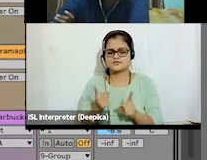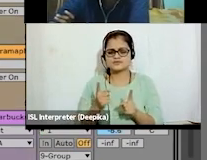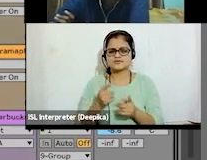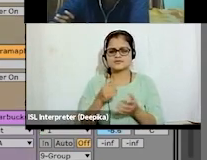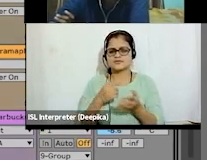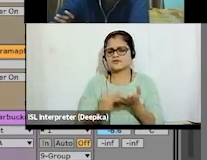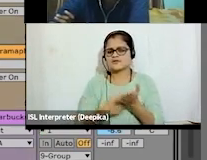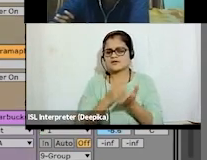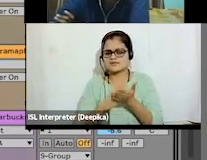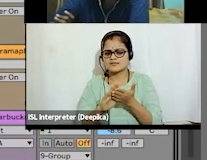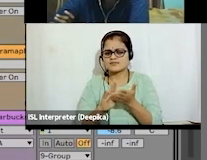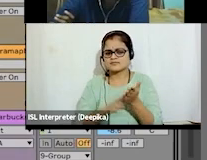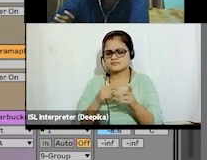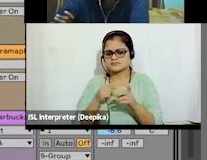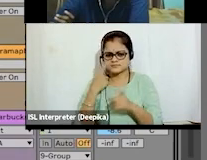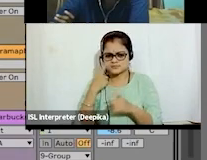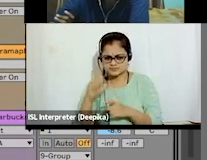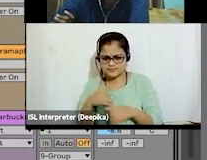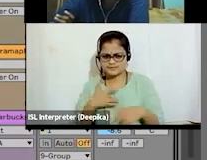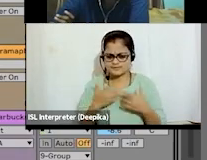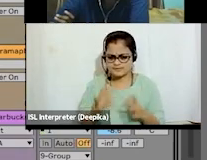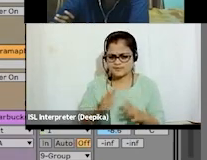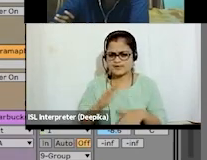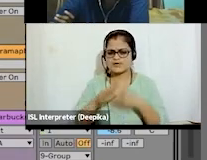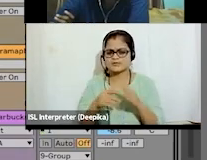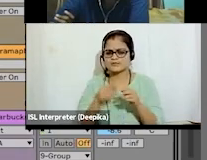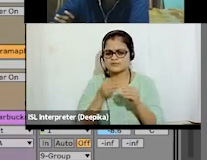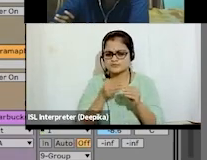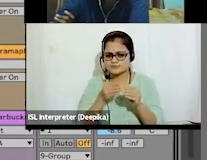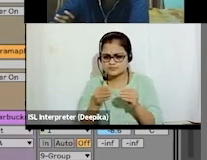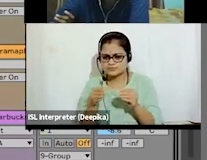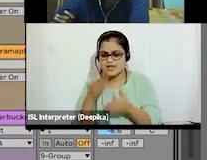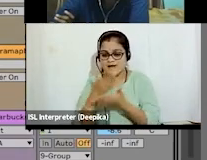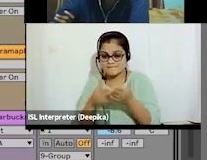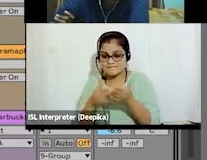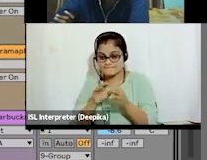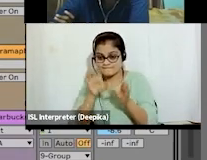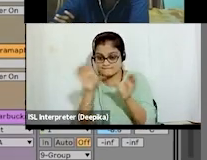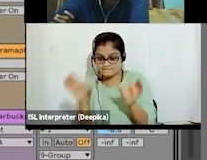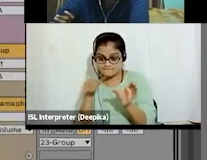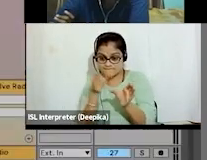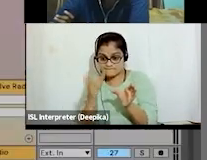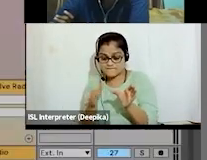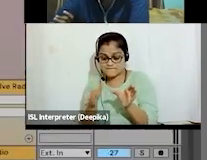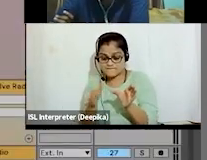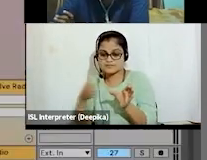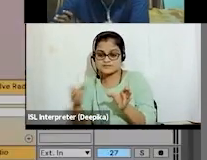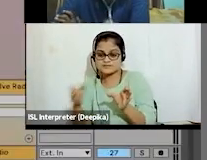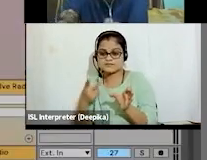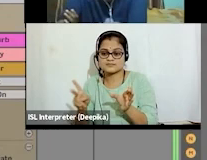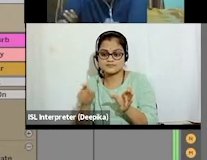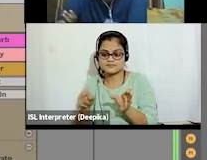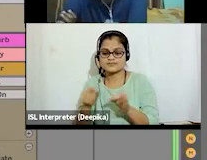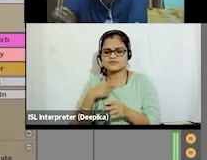and then gets into like more ambient territory towards the second half. But so it started with a few ideas